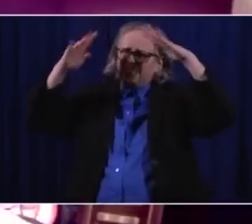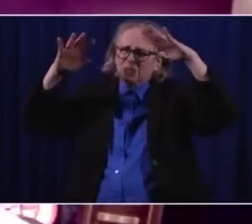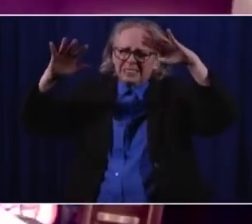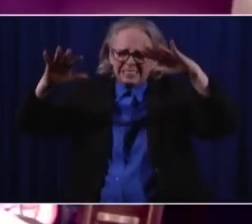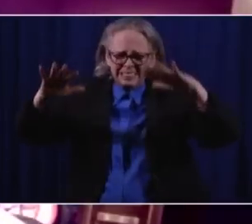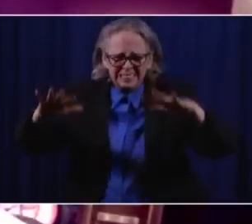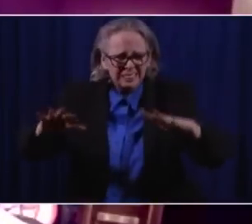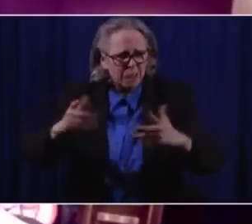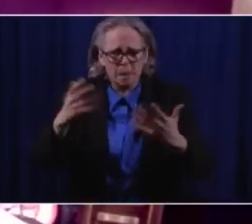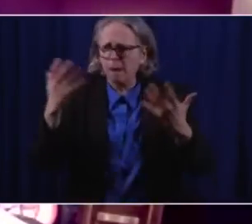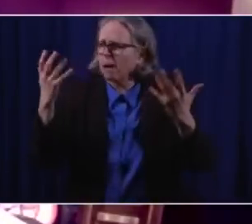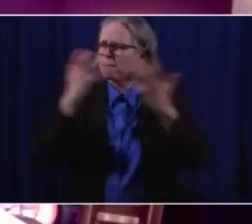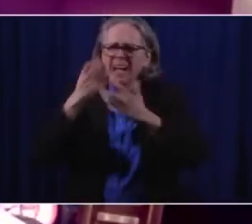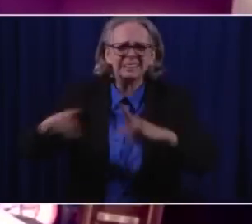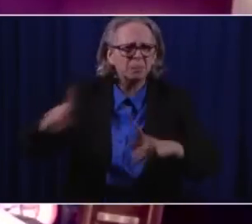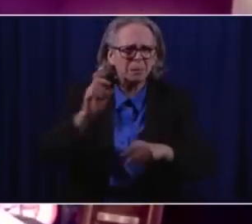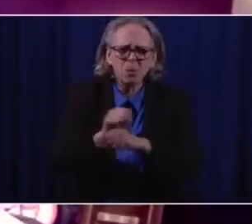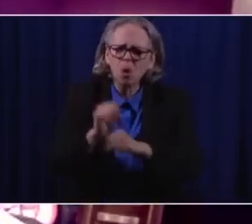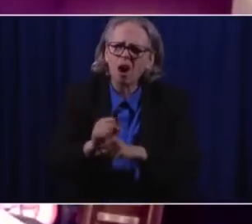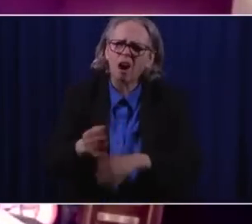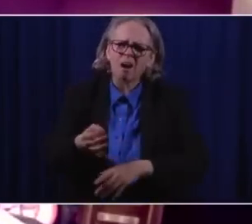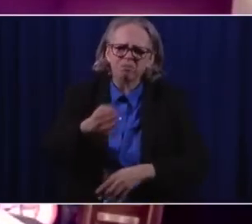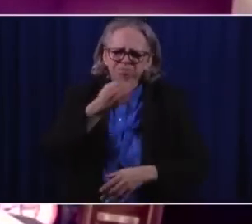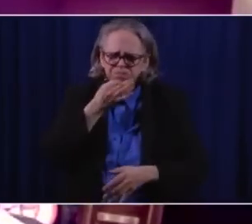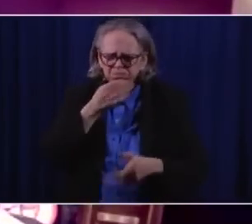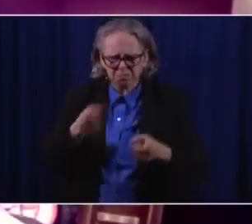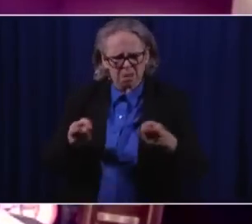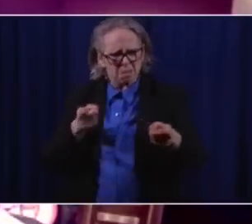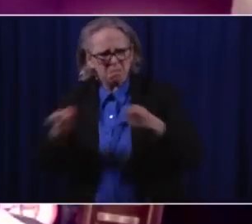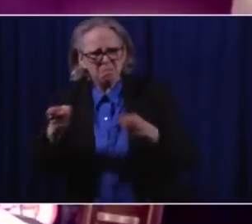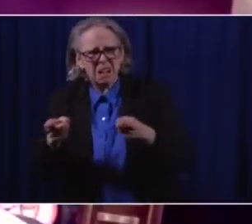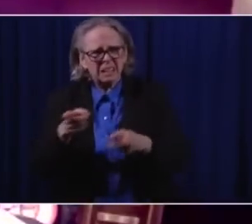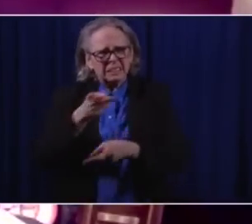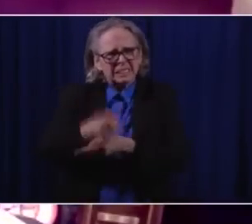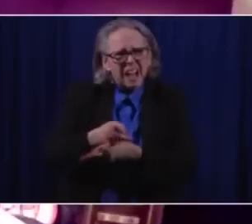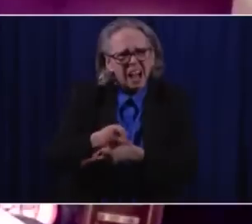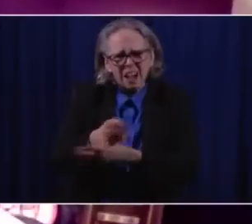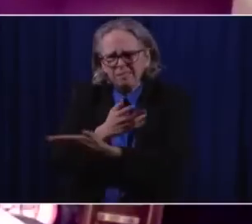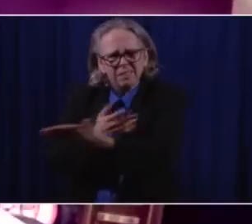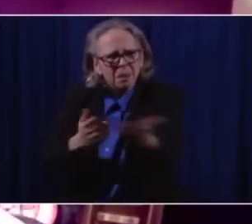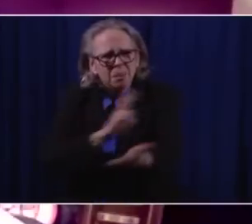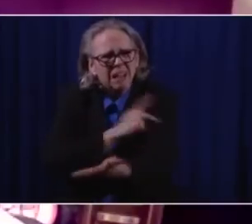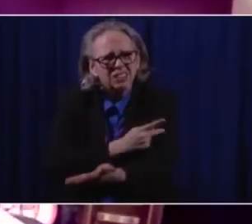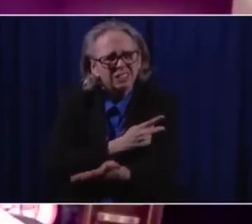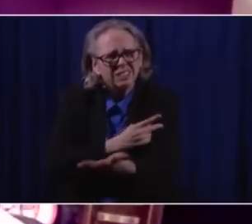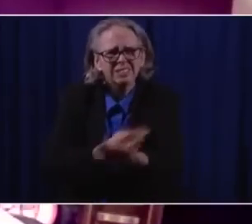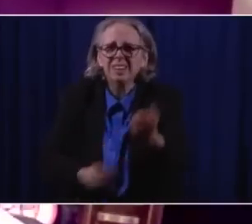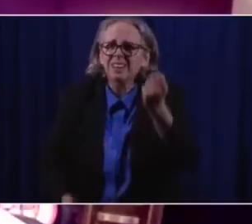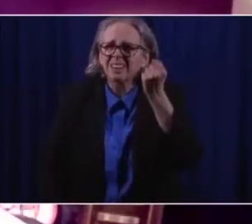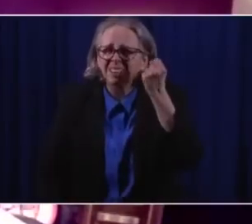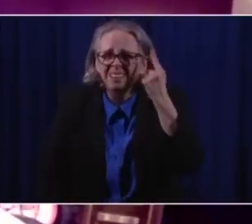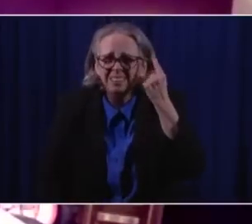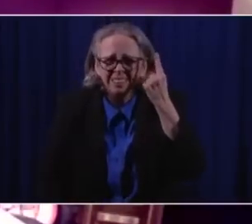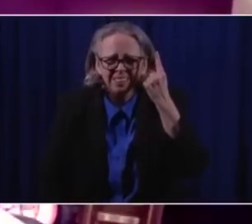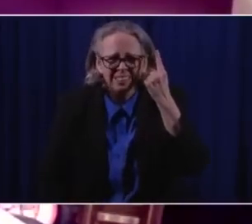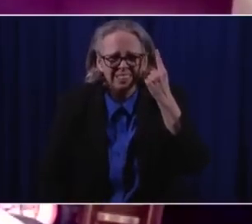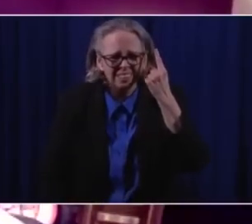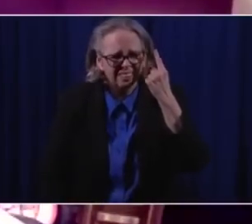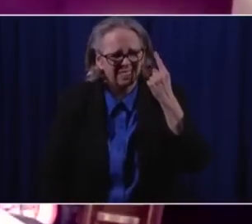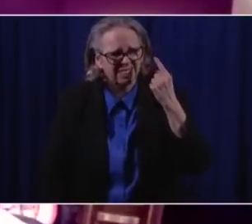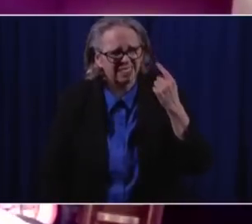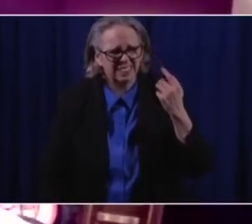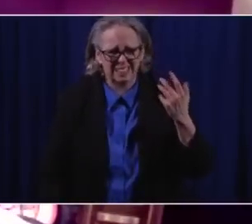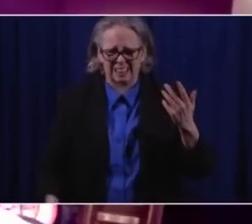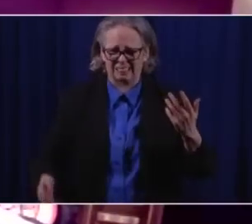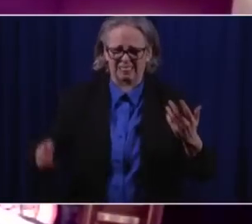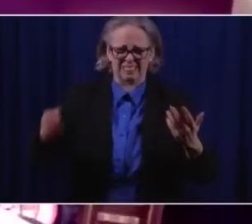care from various areas. So as we see the influx of COVID patients and that intensity and acuity of care need going